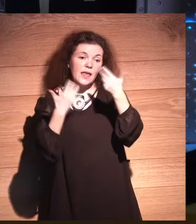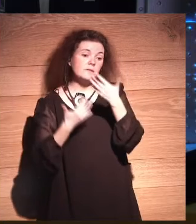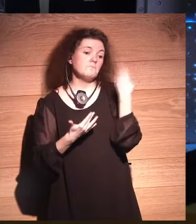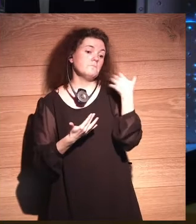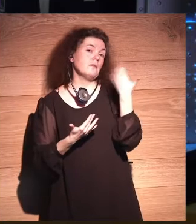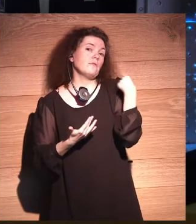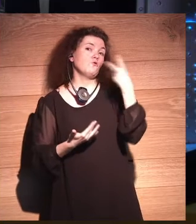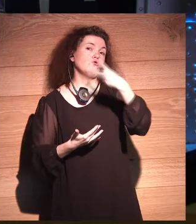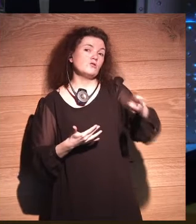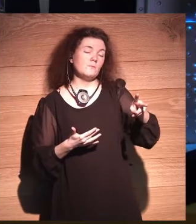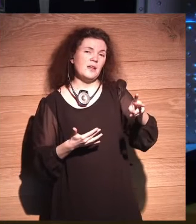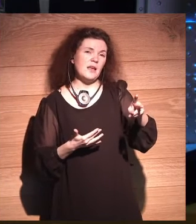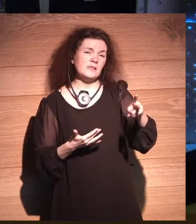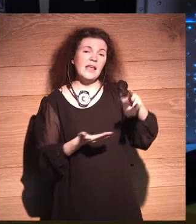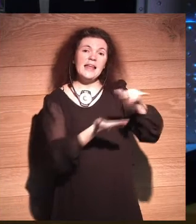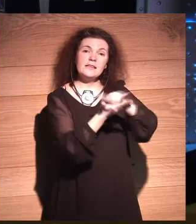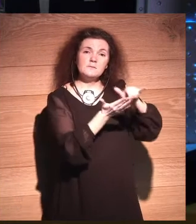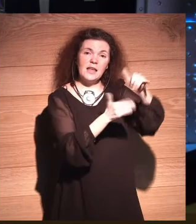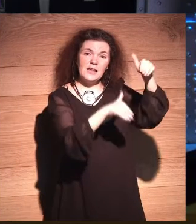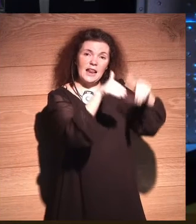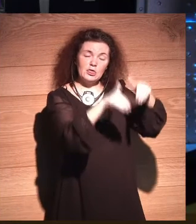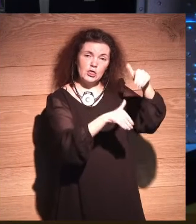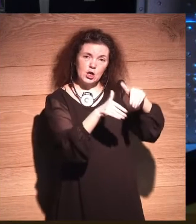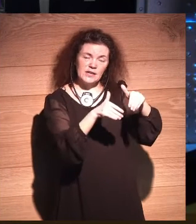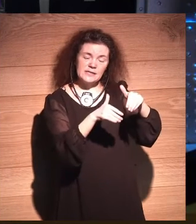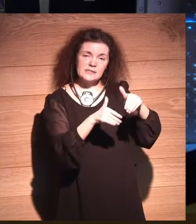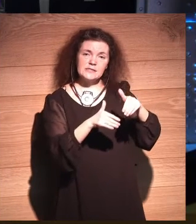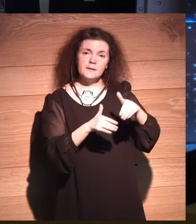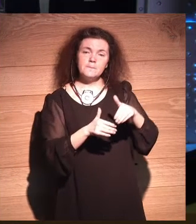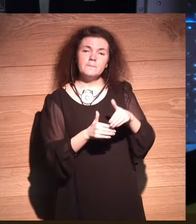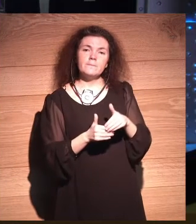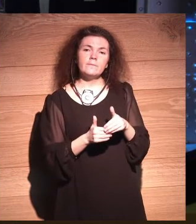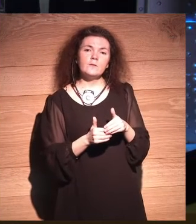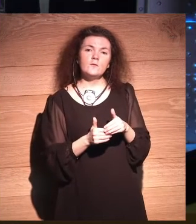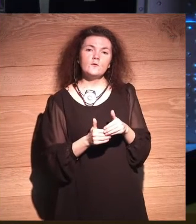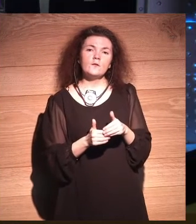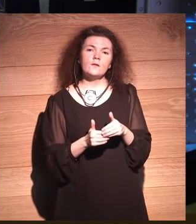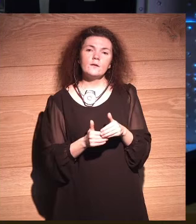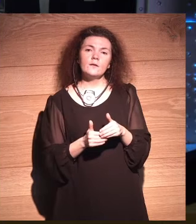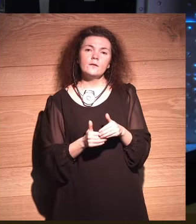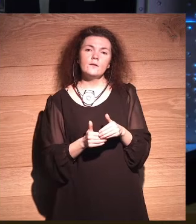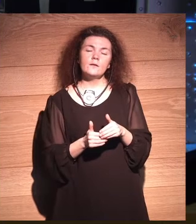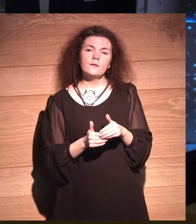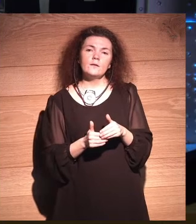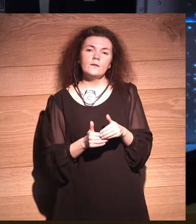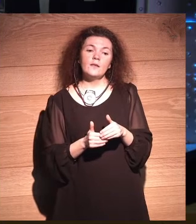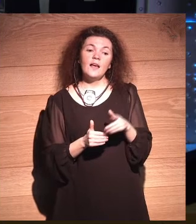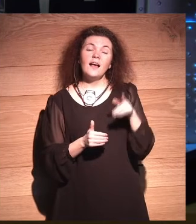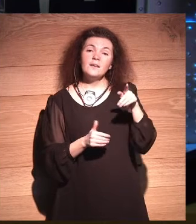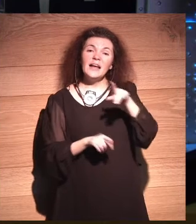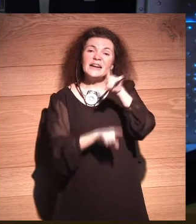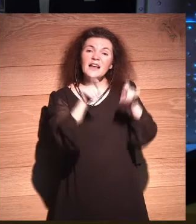in New York, and the public passed a referendum to